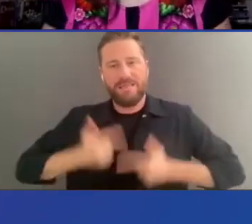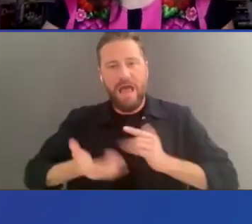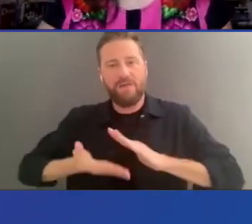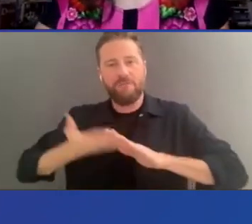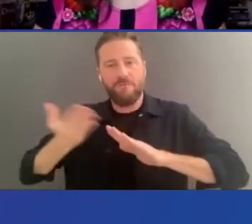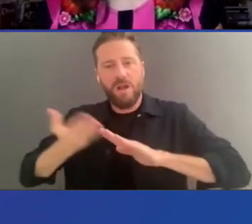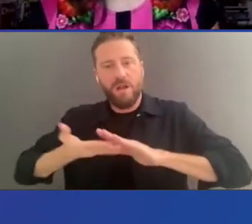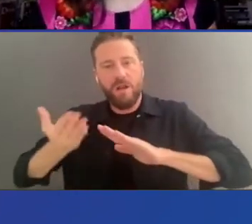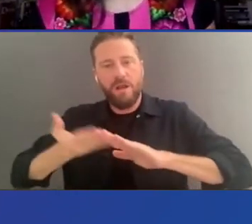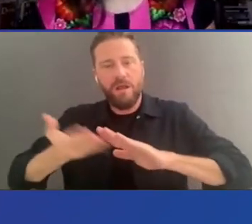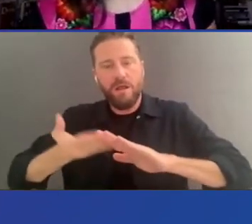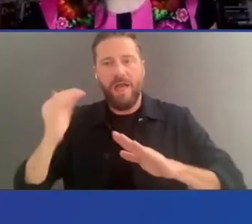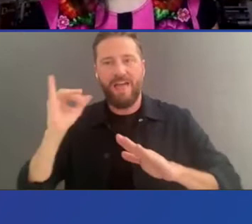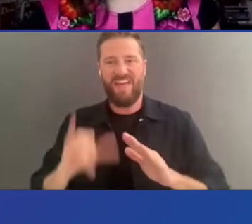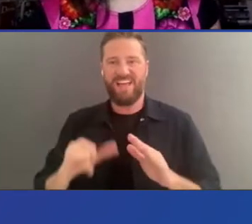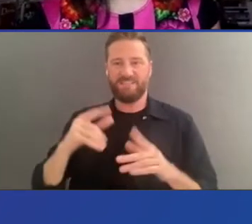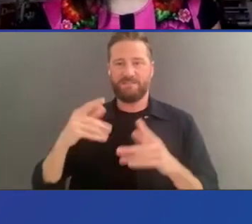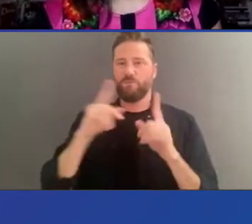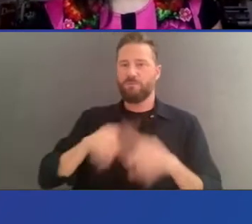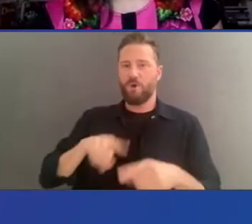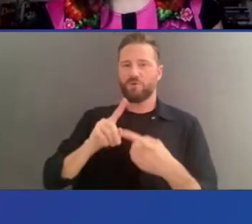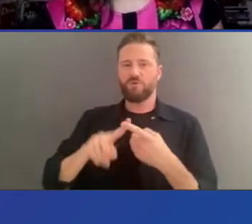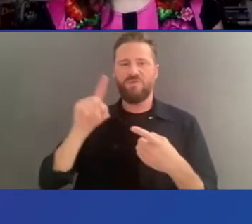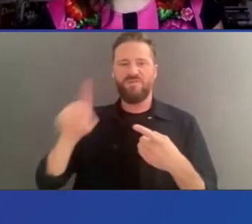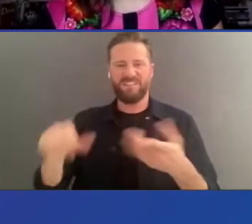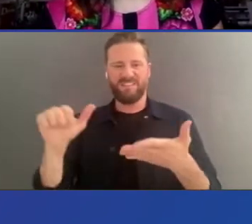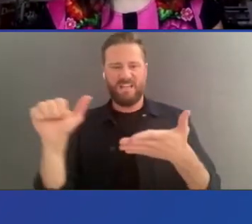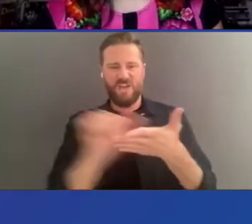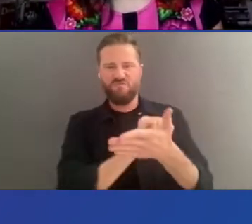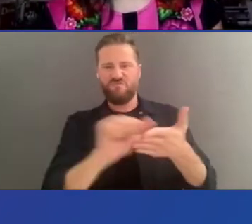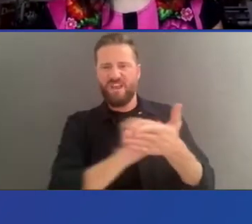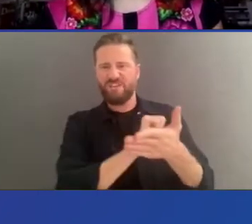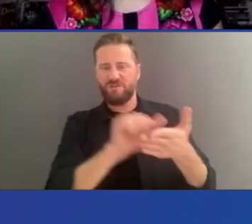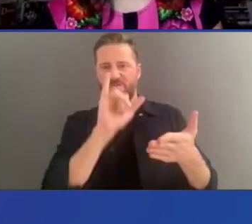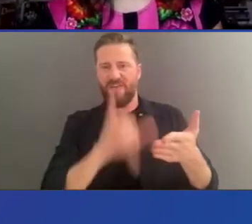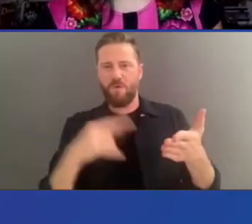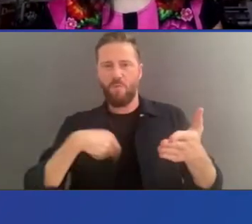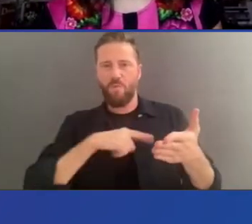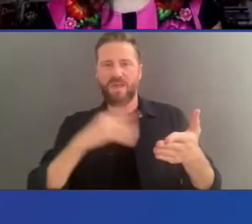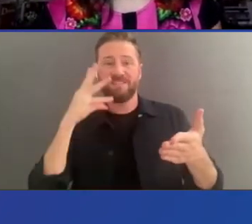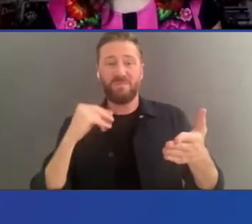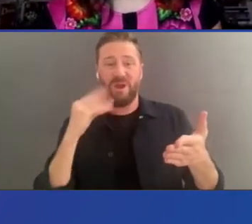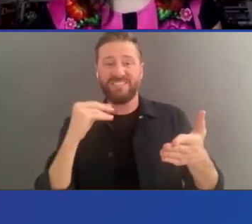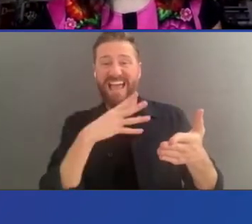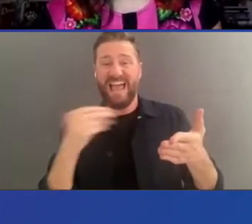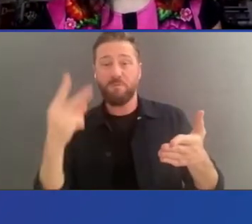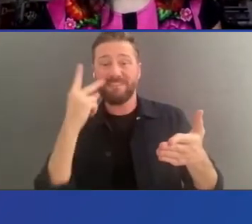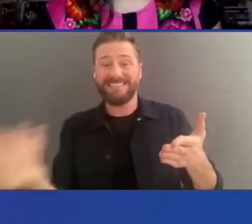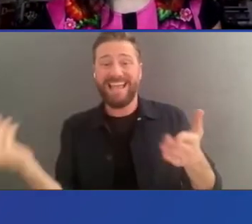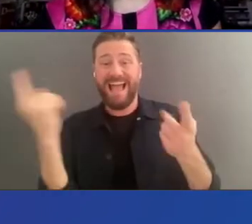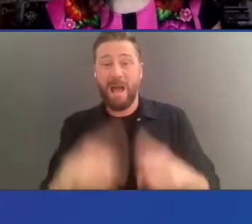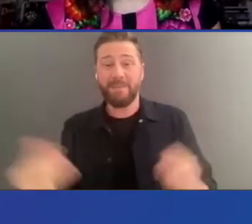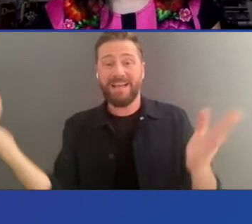this erasure that we have experienced and are beginning to see happen again across the